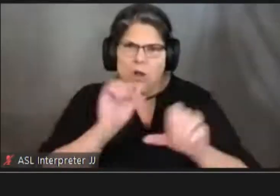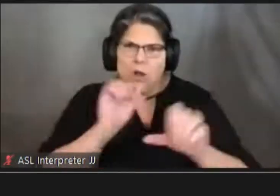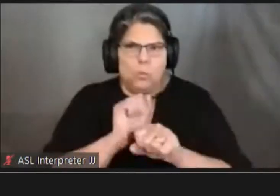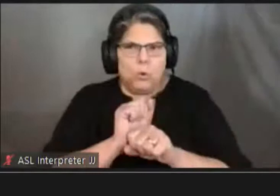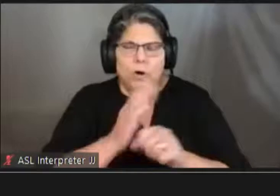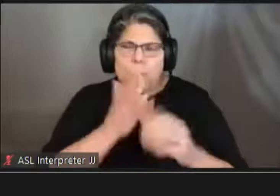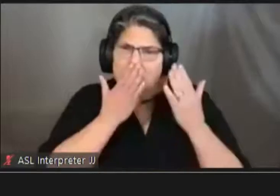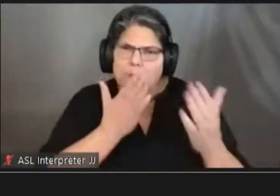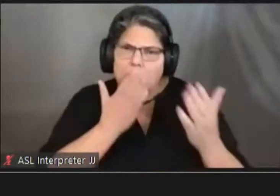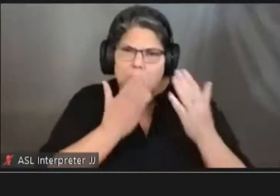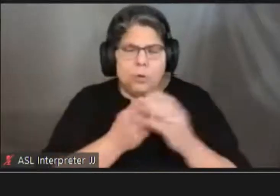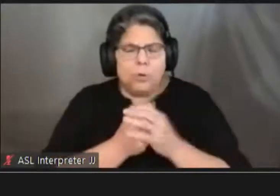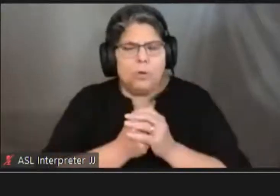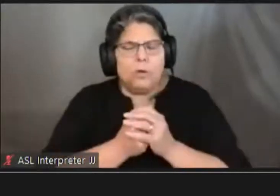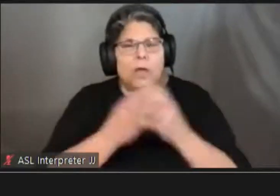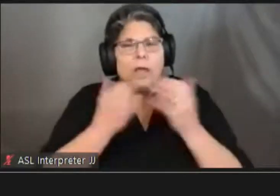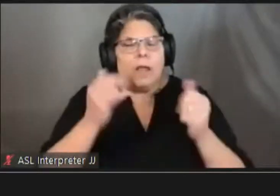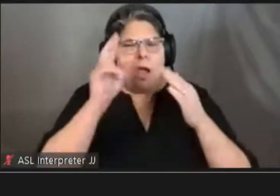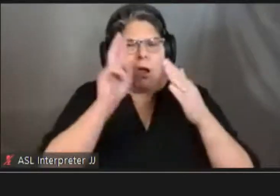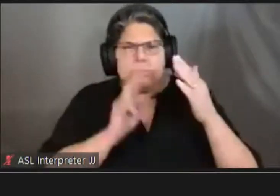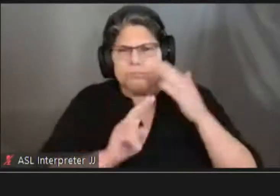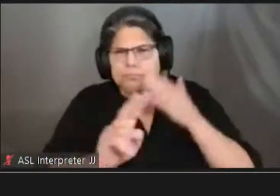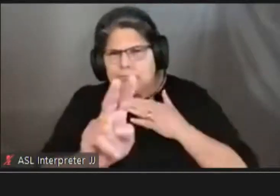wonder, looking forward, I know our listeners and